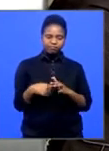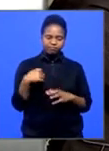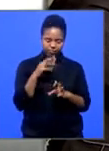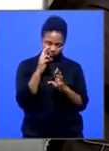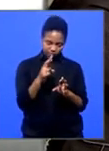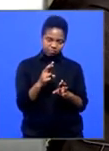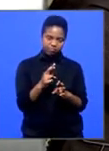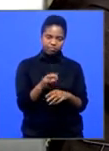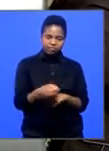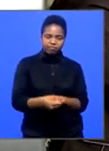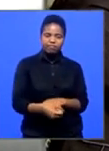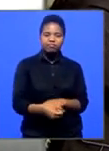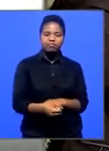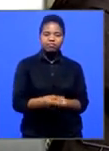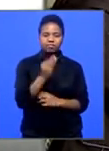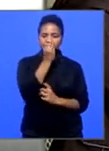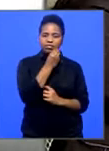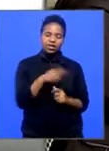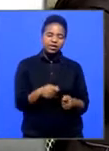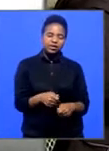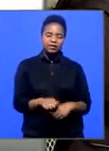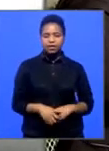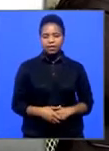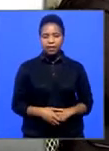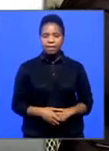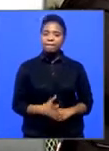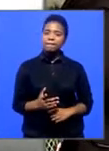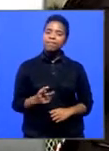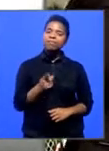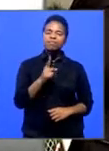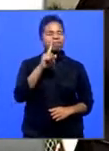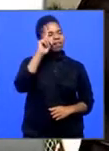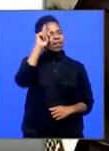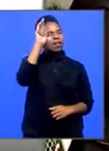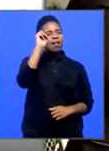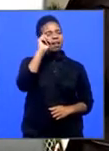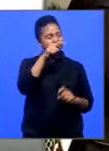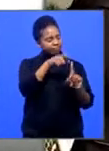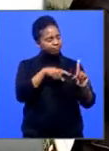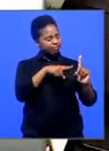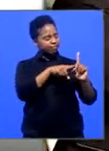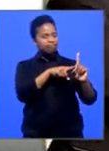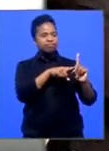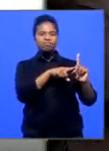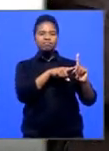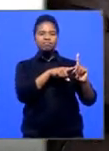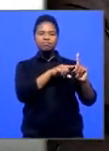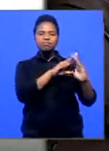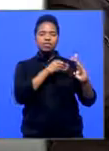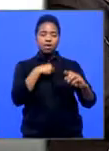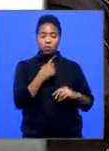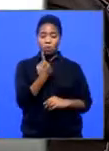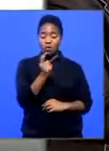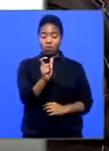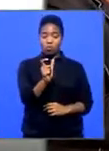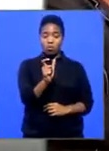respect and pay tribute to a great man. And what did that mean to you? I can't sum him up in one word, but